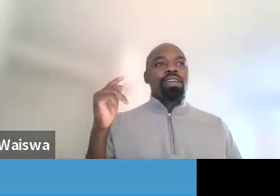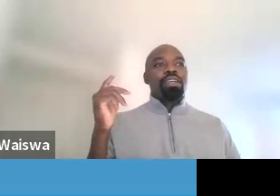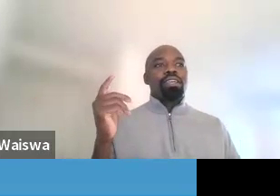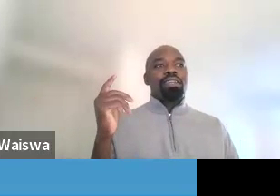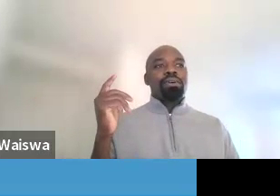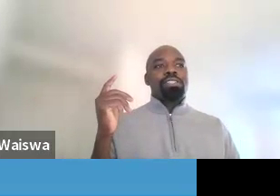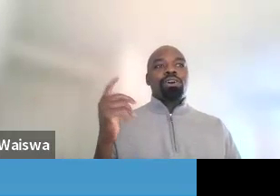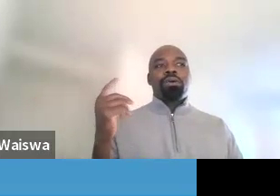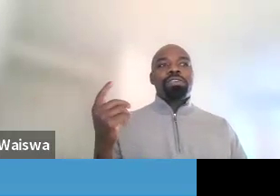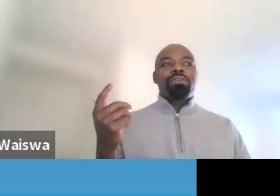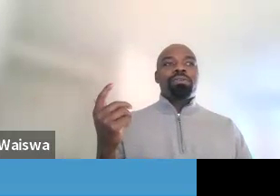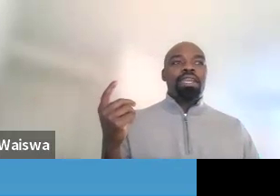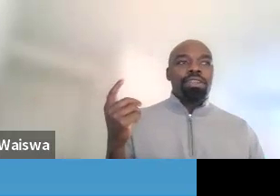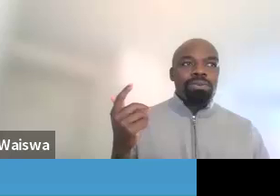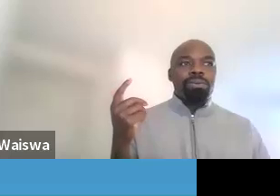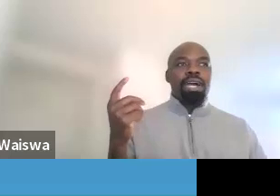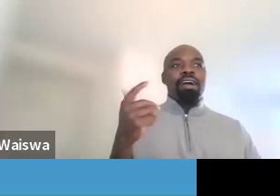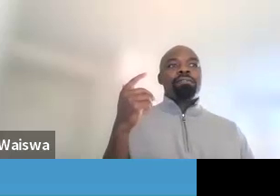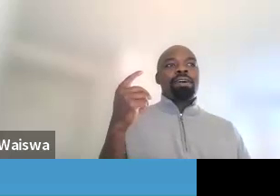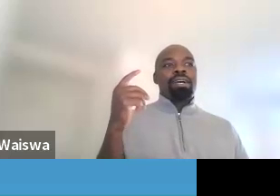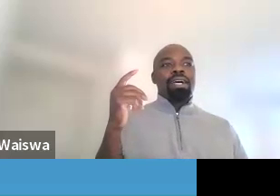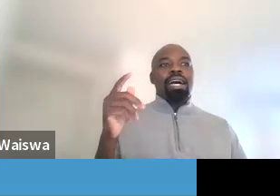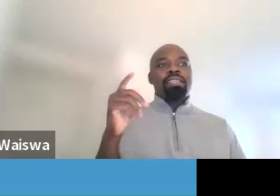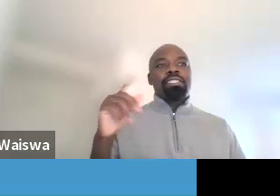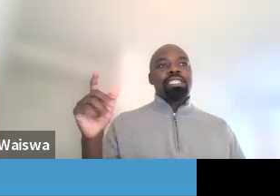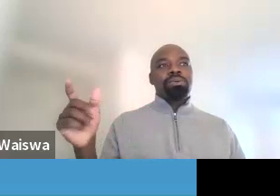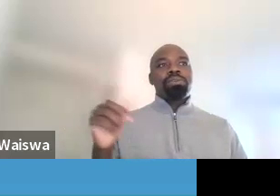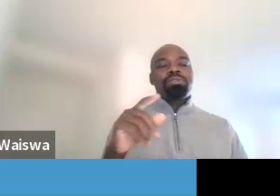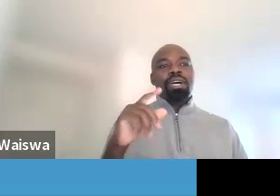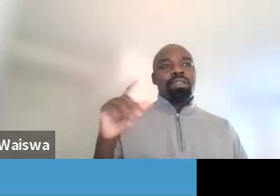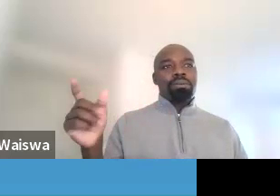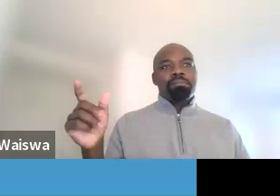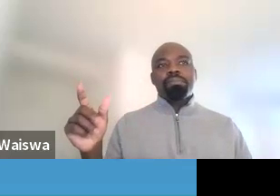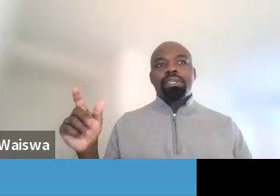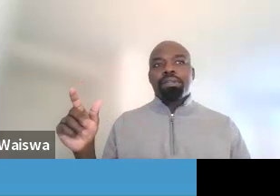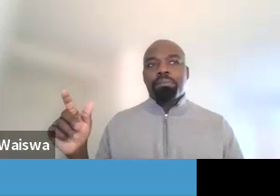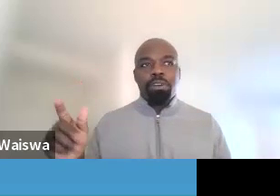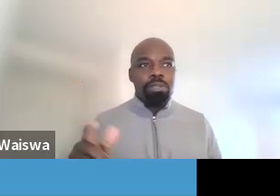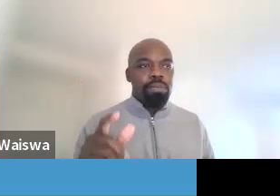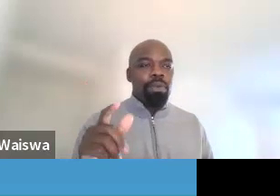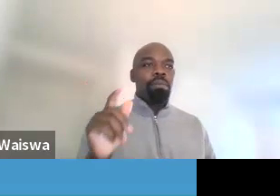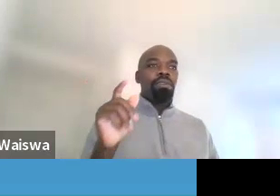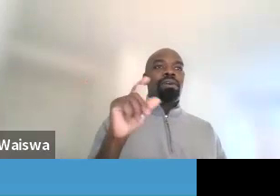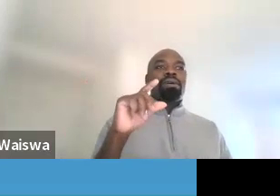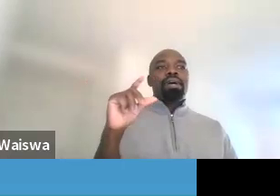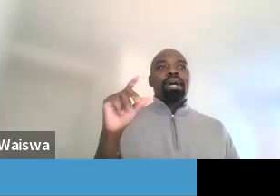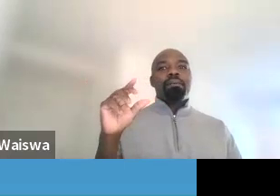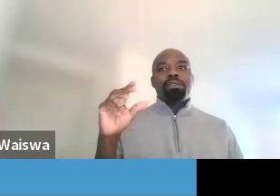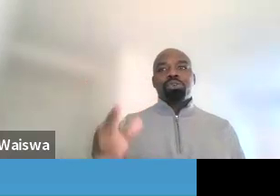words, it's always great to have other CSOs, other, community